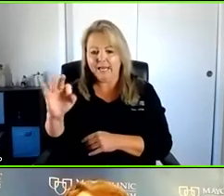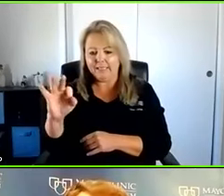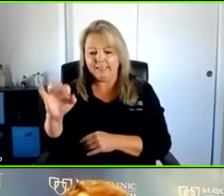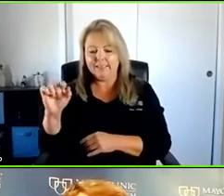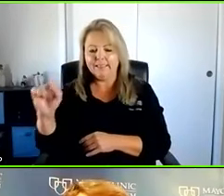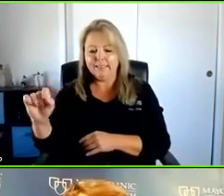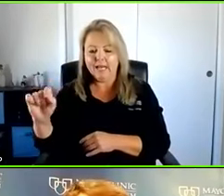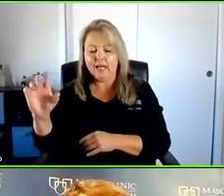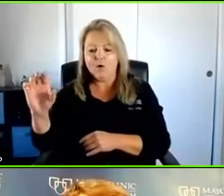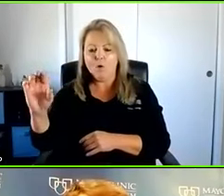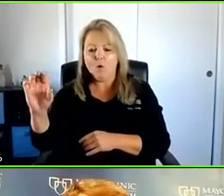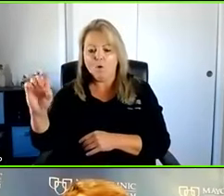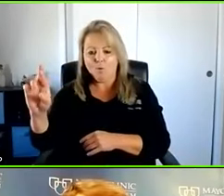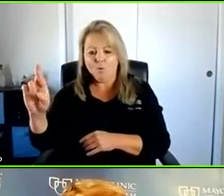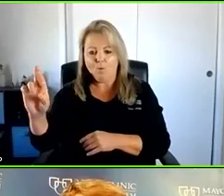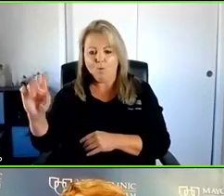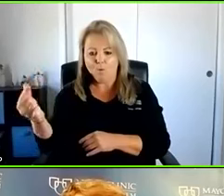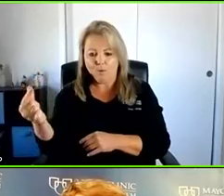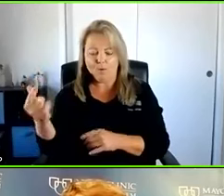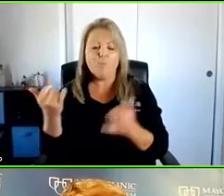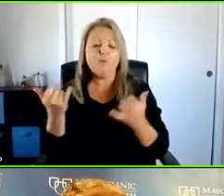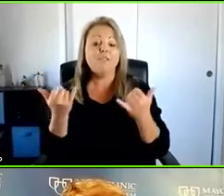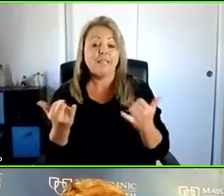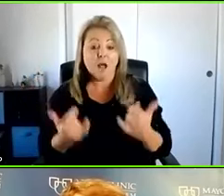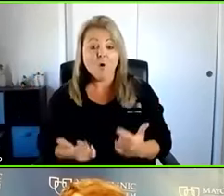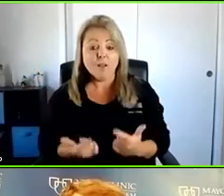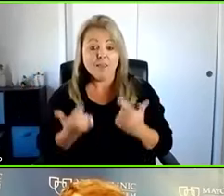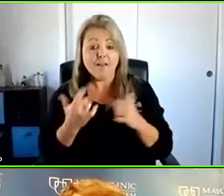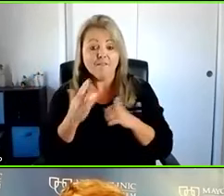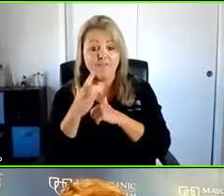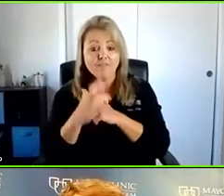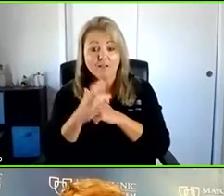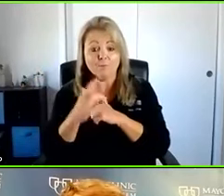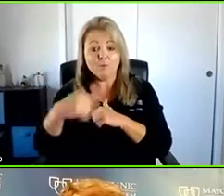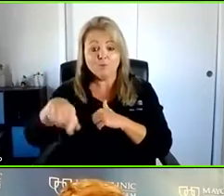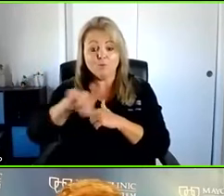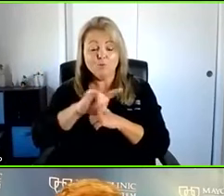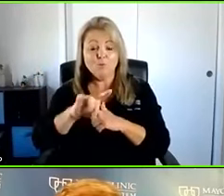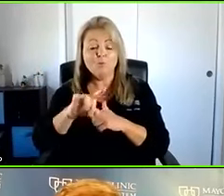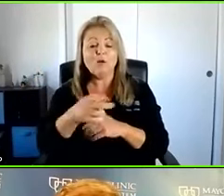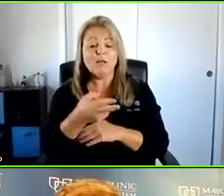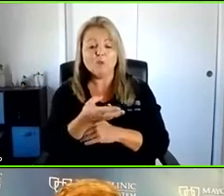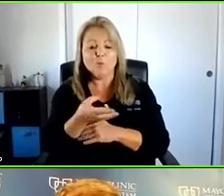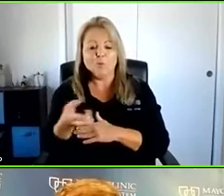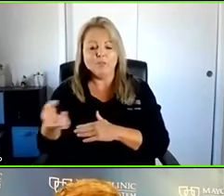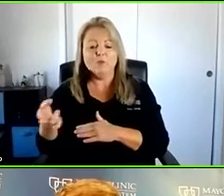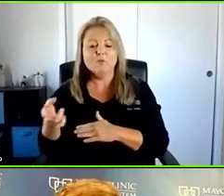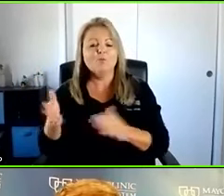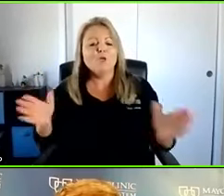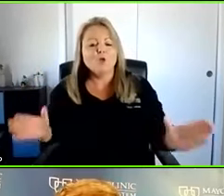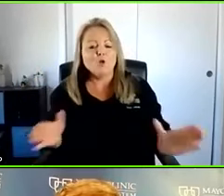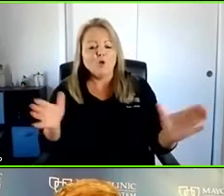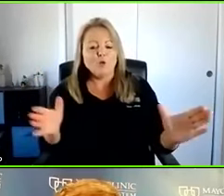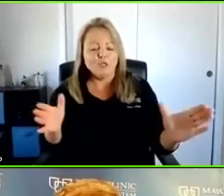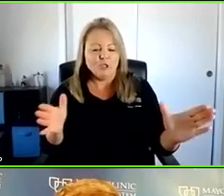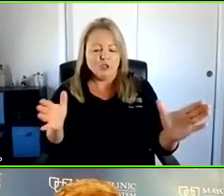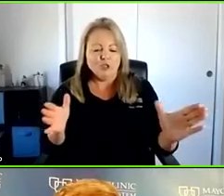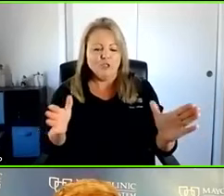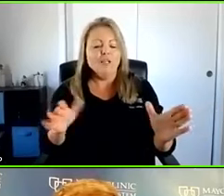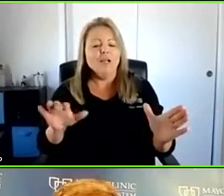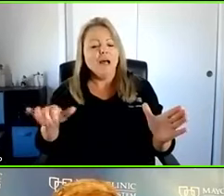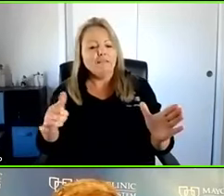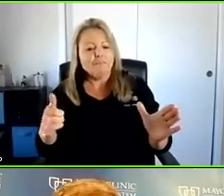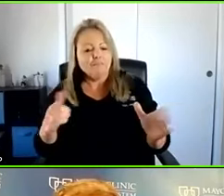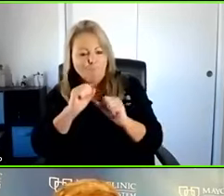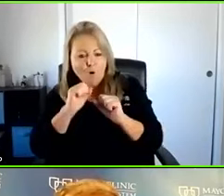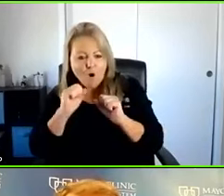COULEECOVID19.org, which is again now live and available to you as a resource. So we encourage our media partners and the public to go to this